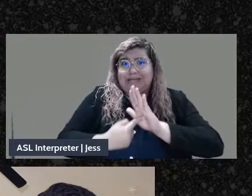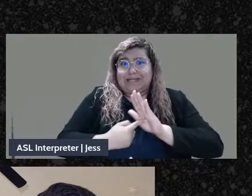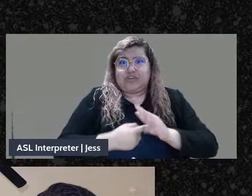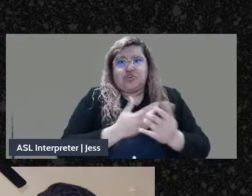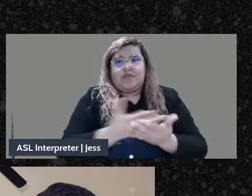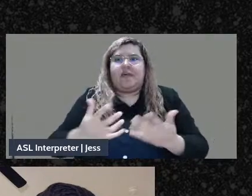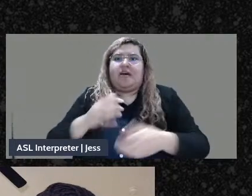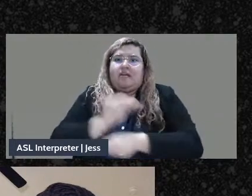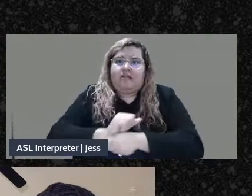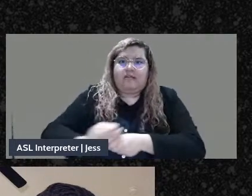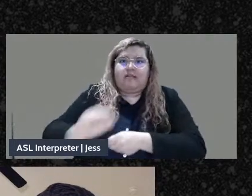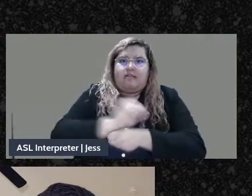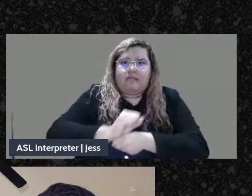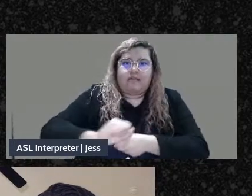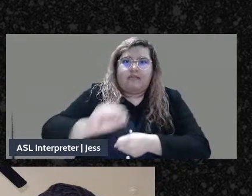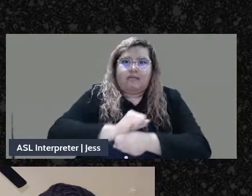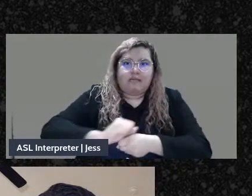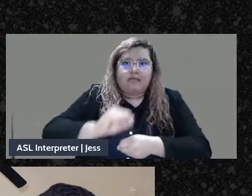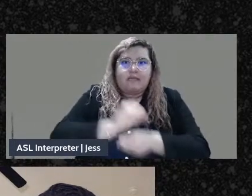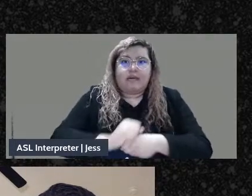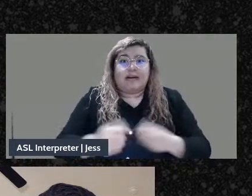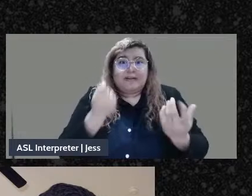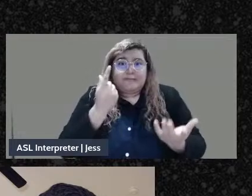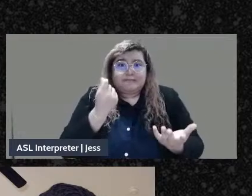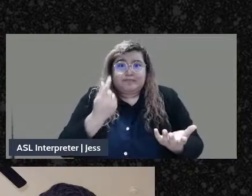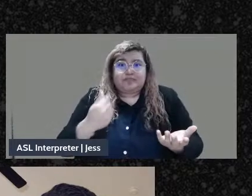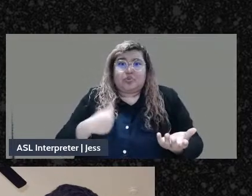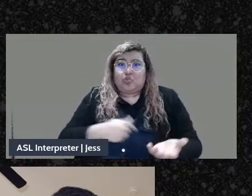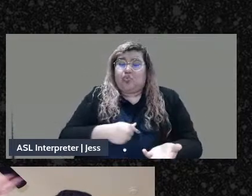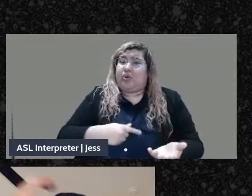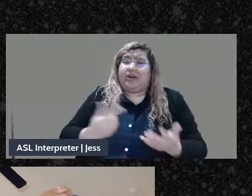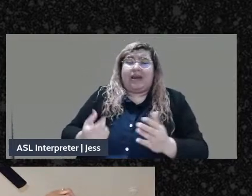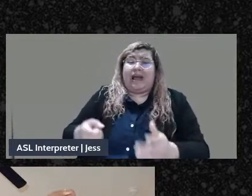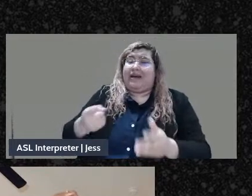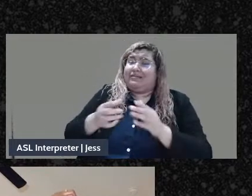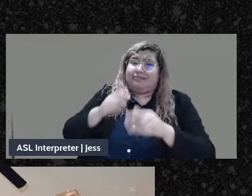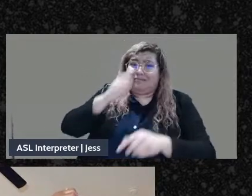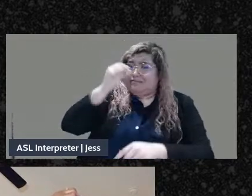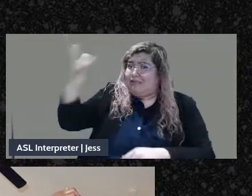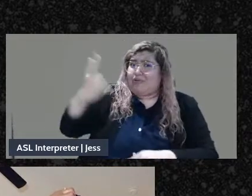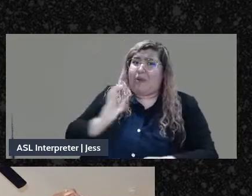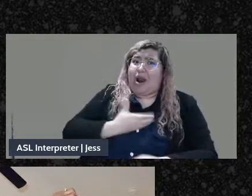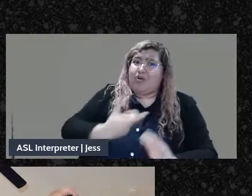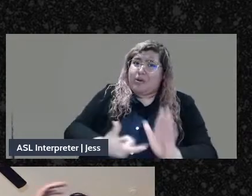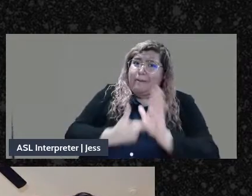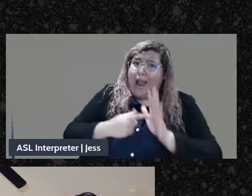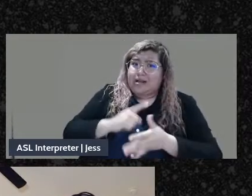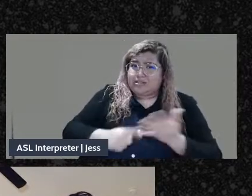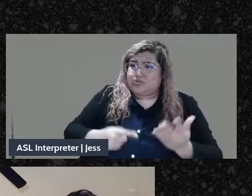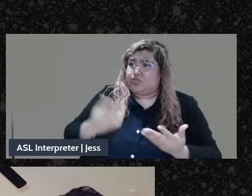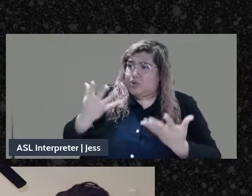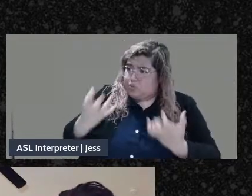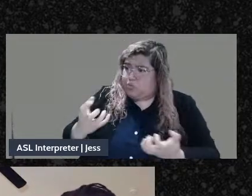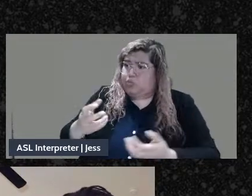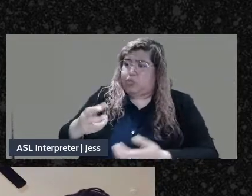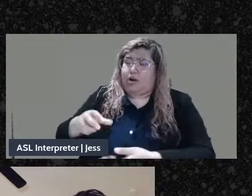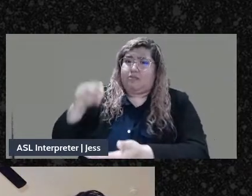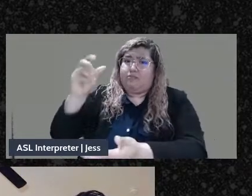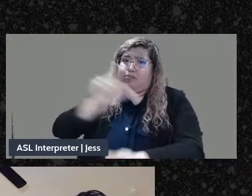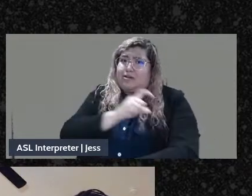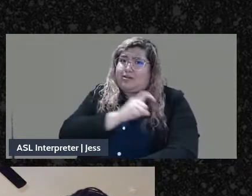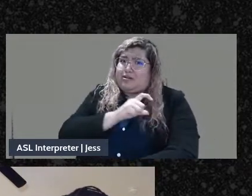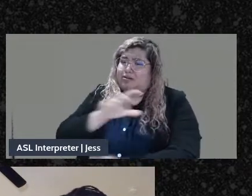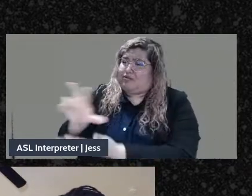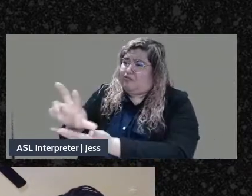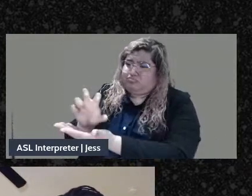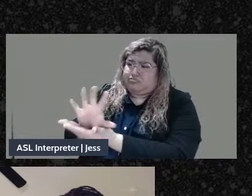by 50%, we had hundreds of organizations, including the ones who we had been working on for years, making them our